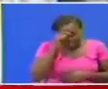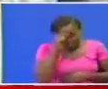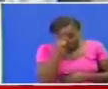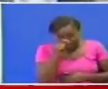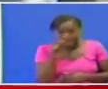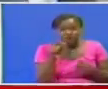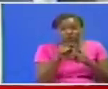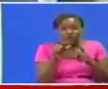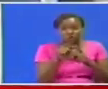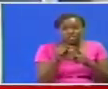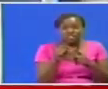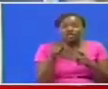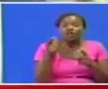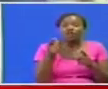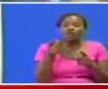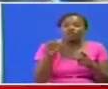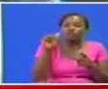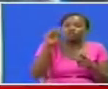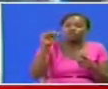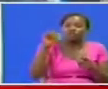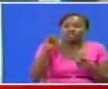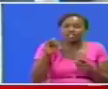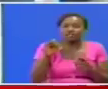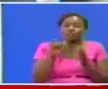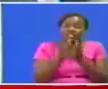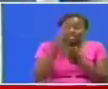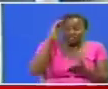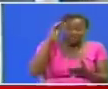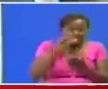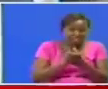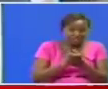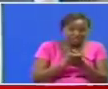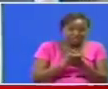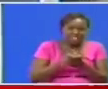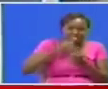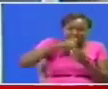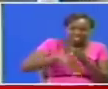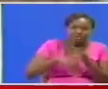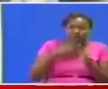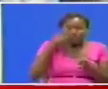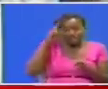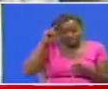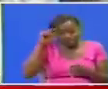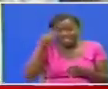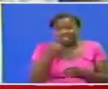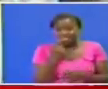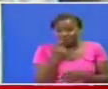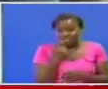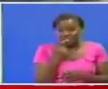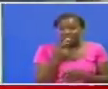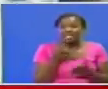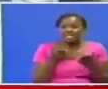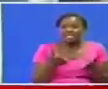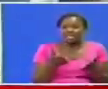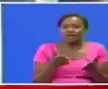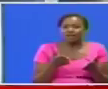words of our national anthem and believe in the deep ideals of the black and the white, at this point I actually want us to raise